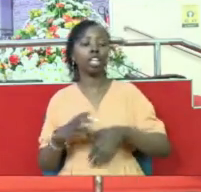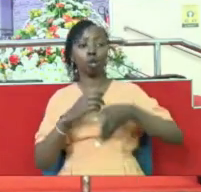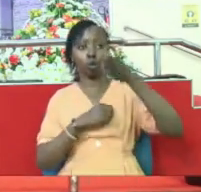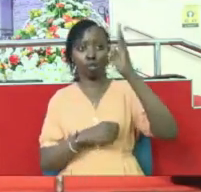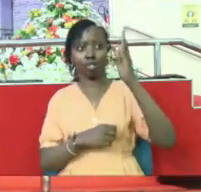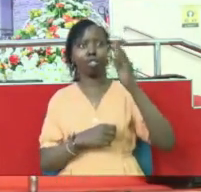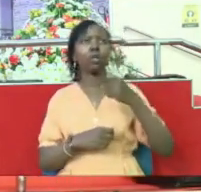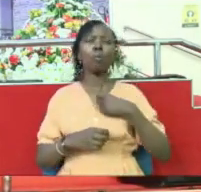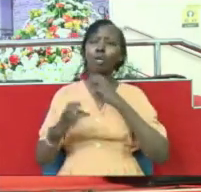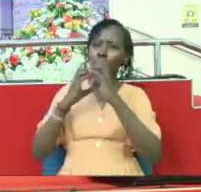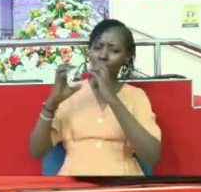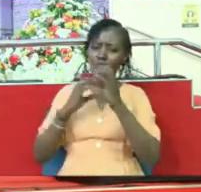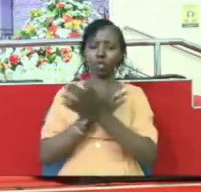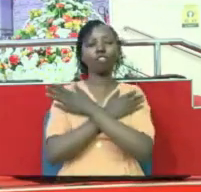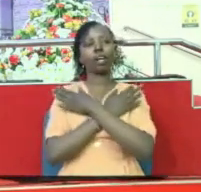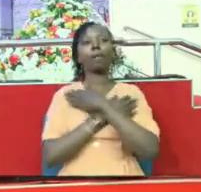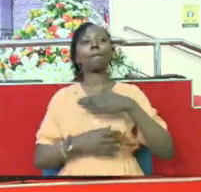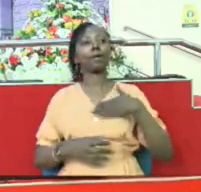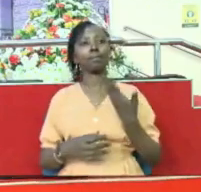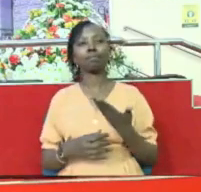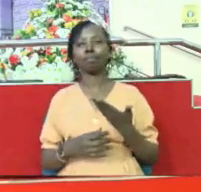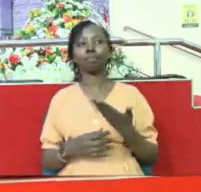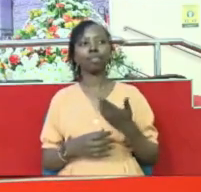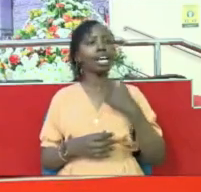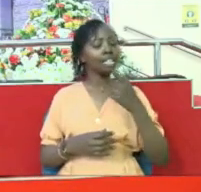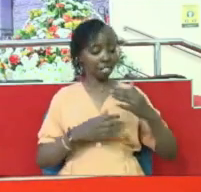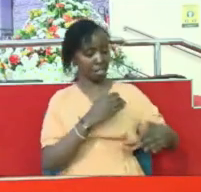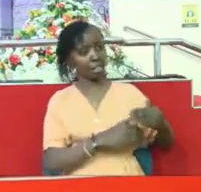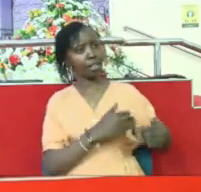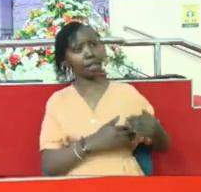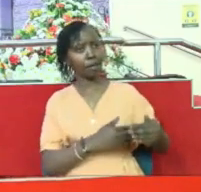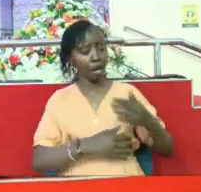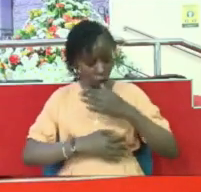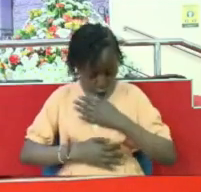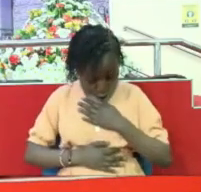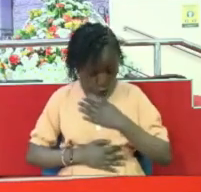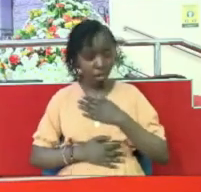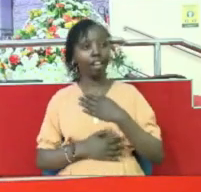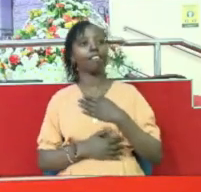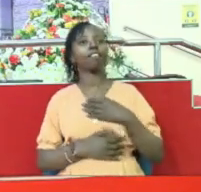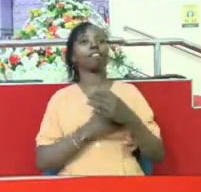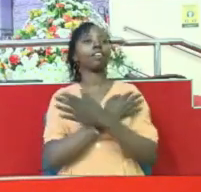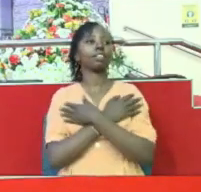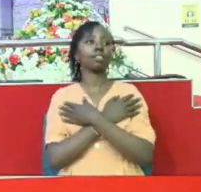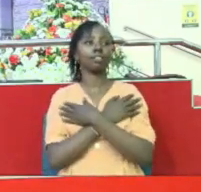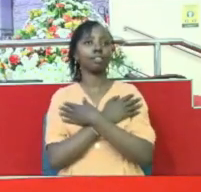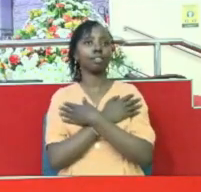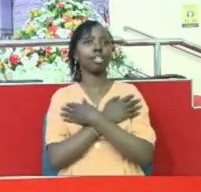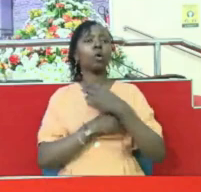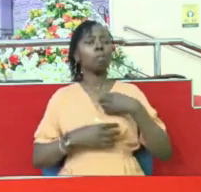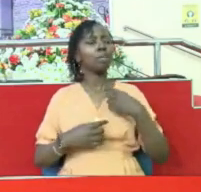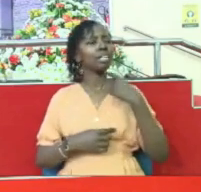having a conversation with a friend. Tukawa tunaongea na rafiki. Tell your neighbor, honor them. mheshimu. During our declaration I